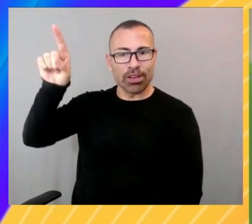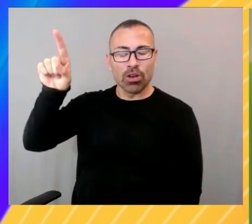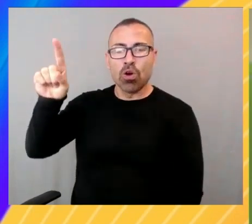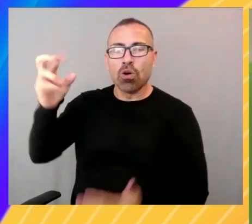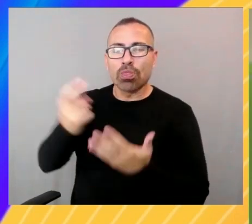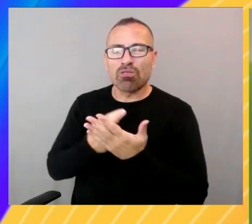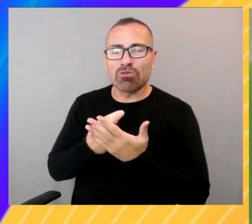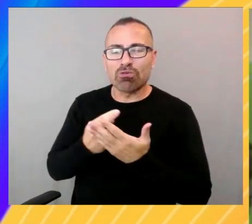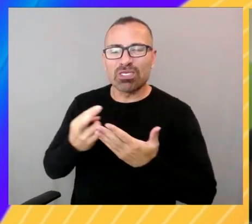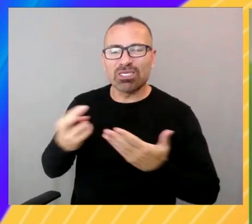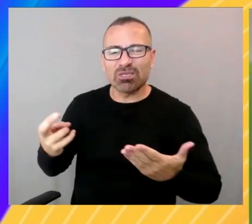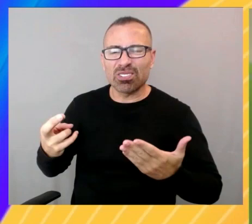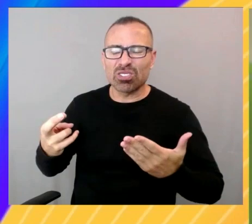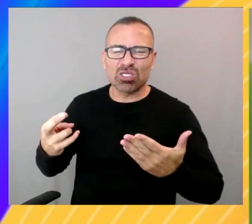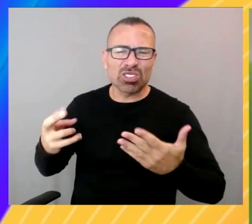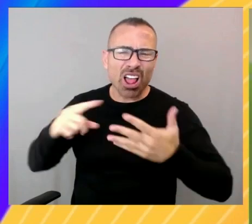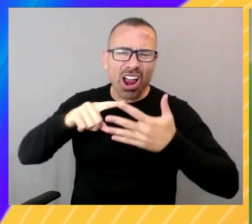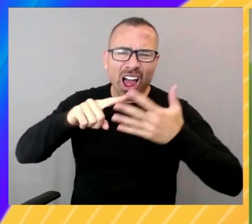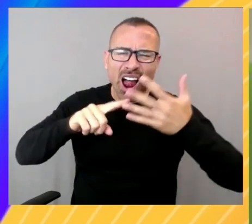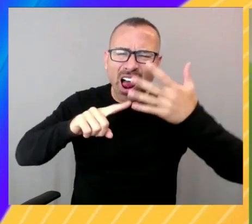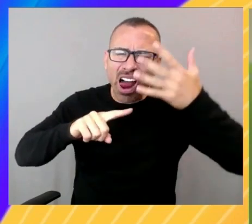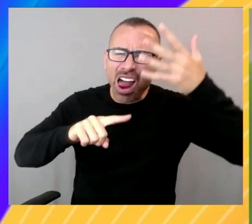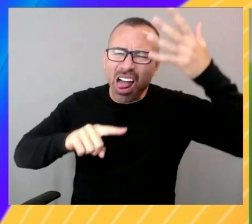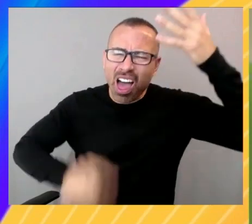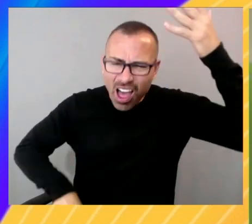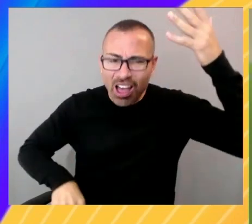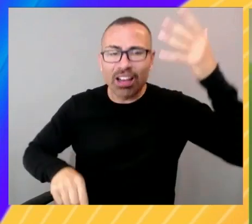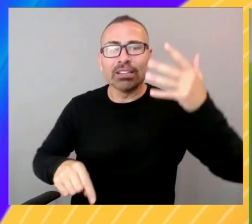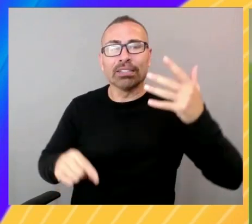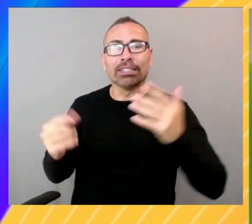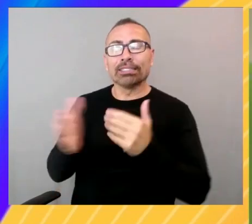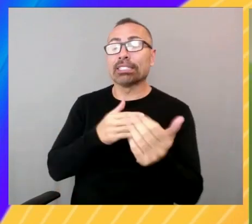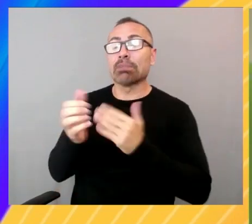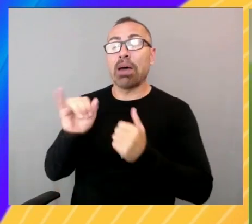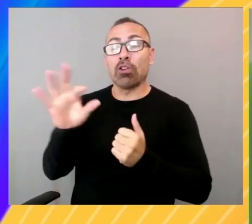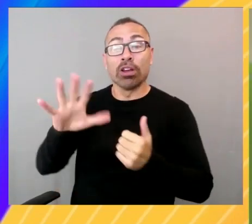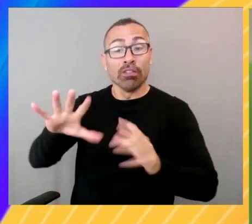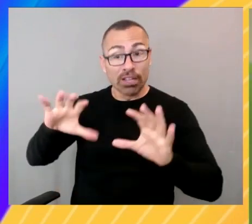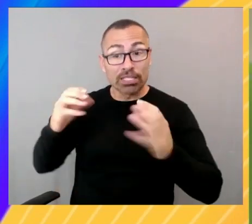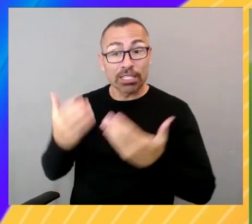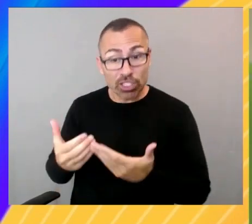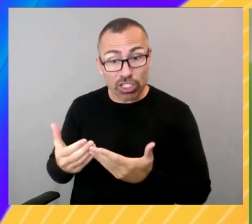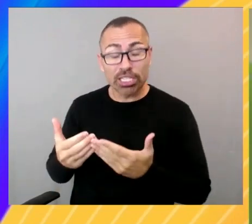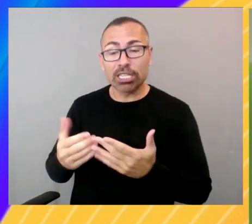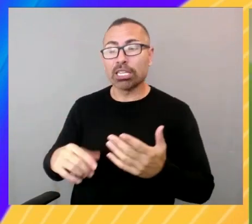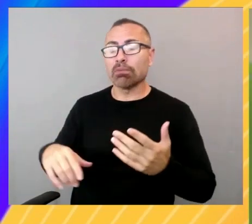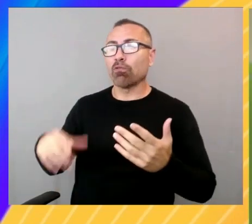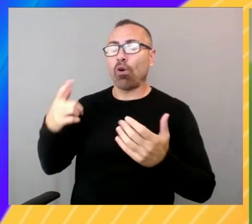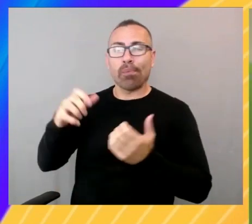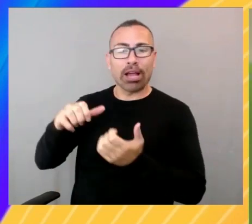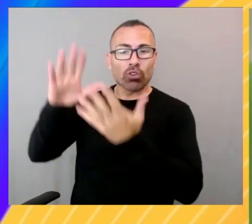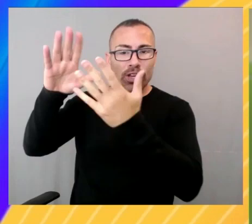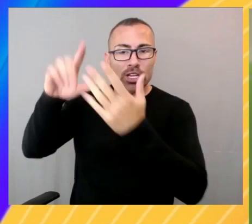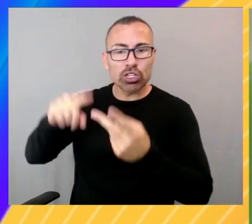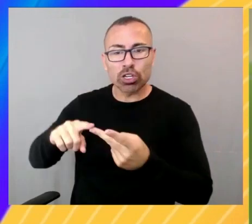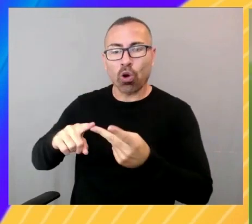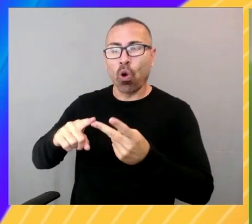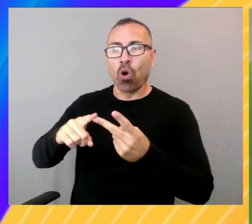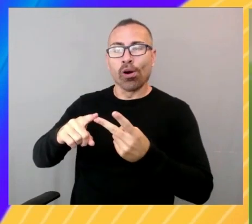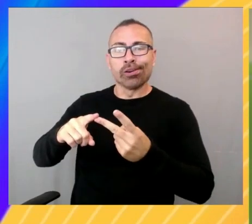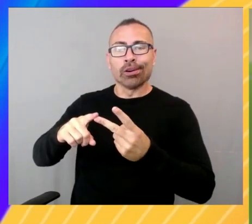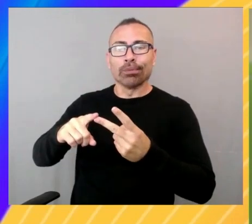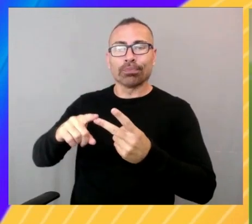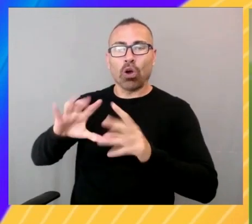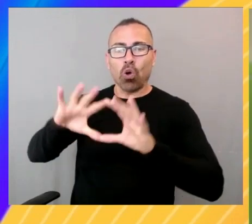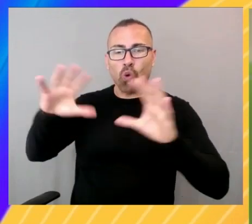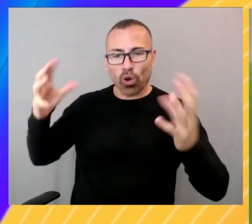a massive team of the worldwide specialist organization that I'm a part of, we're all here to really roll our sleeves up and help the best we can